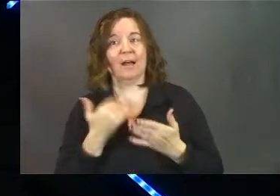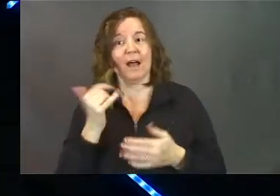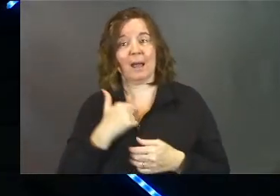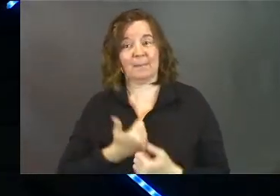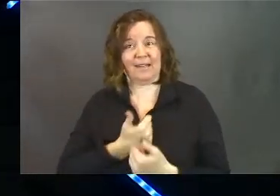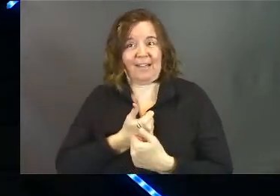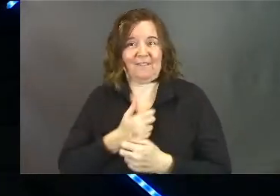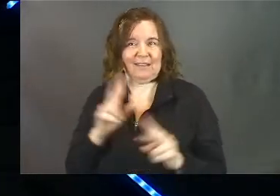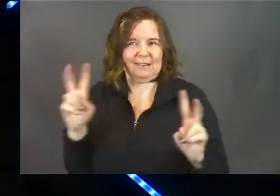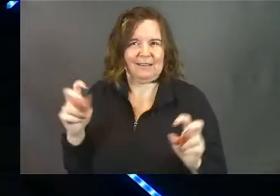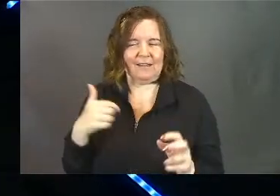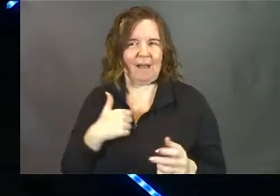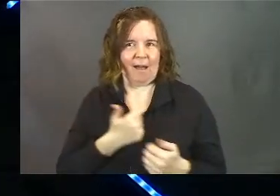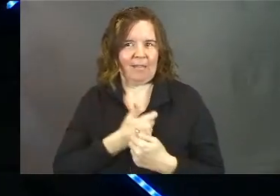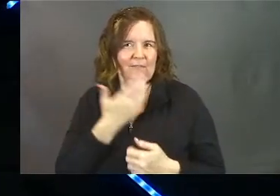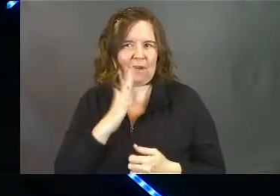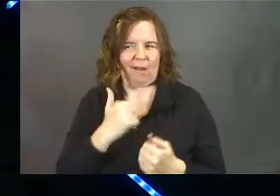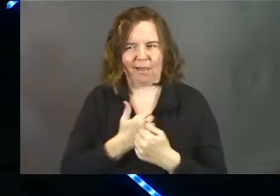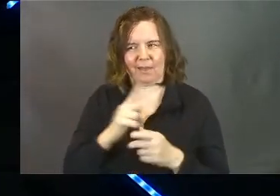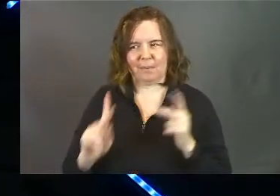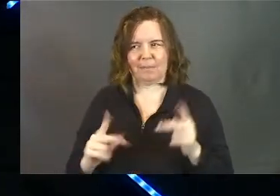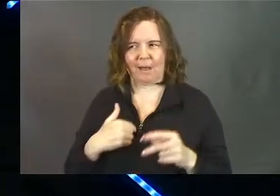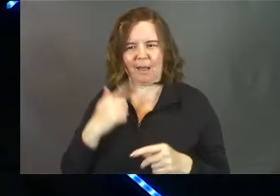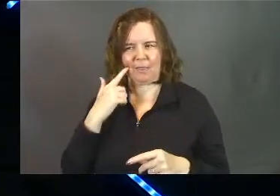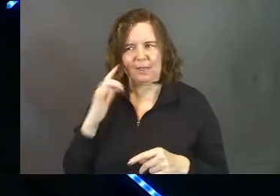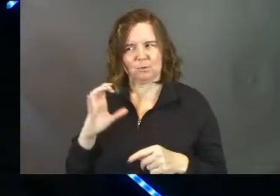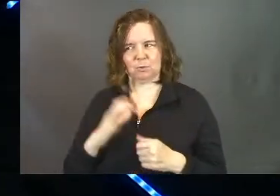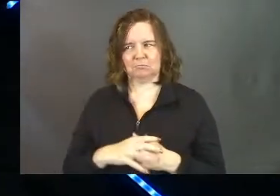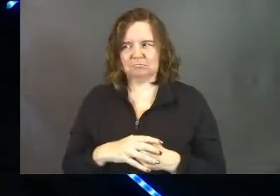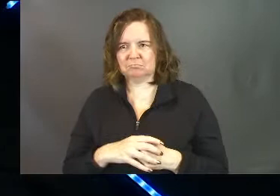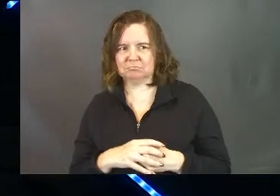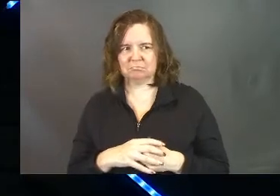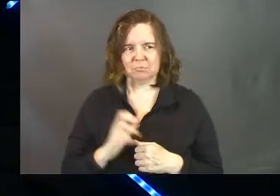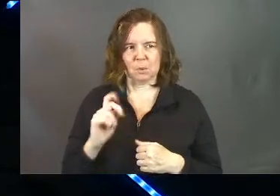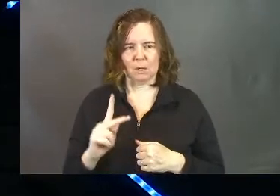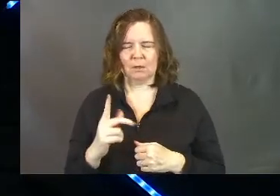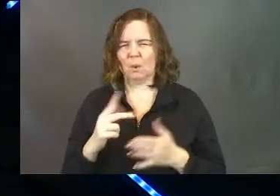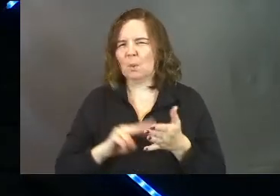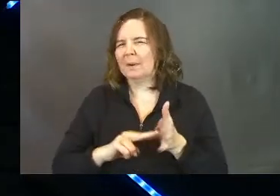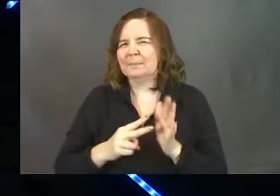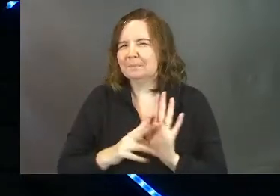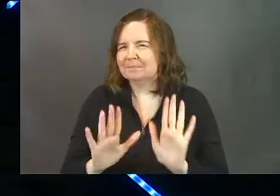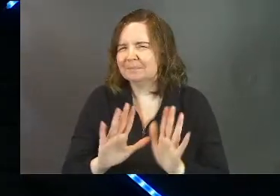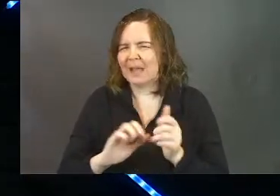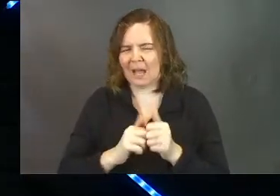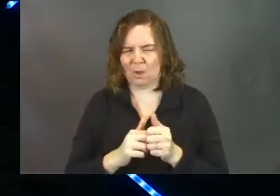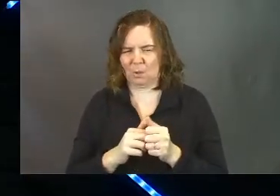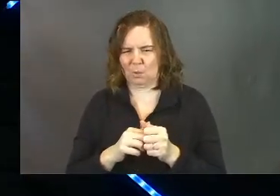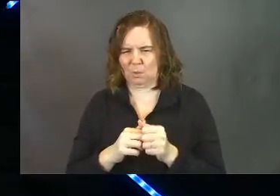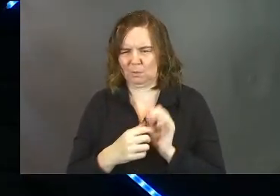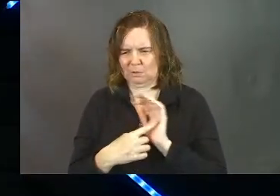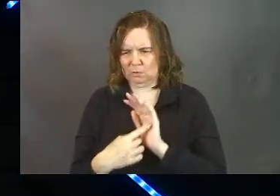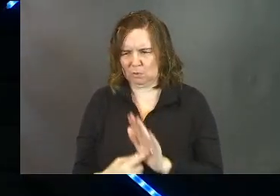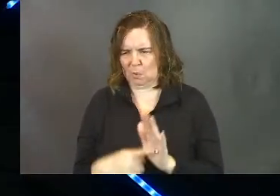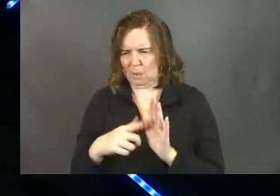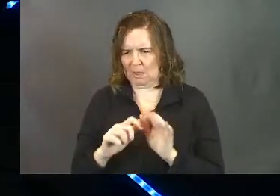being loving. I love God. I love people. I think I'm doing pretty well. So what does this mean? How do we walk this out? All of us